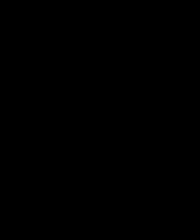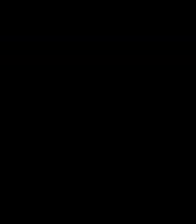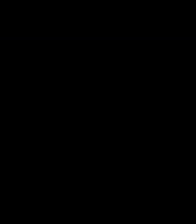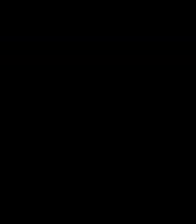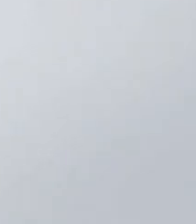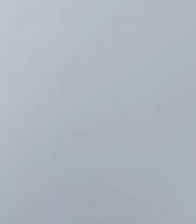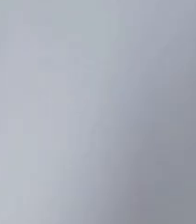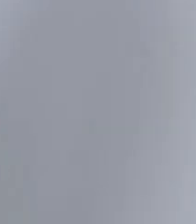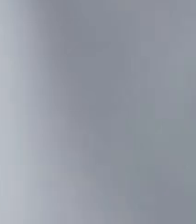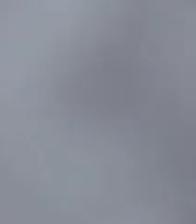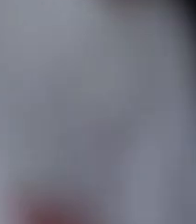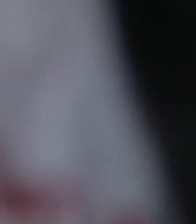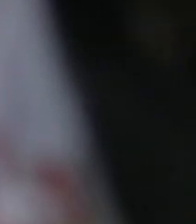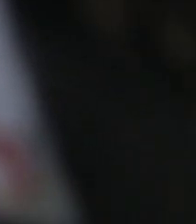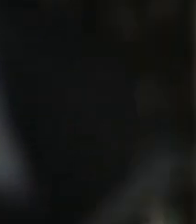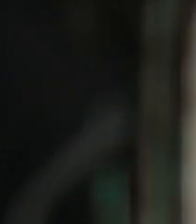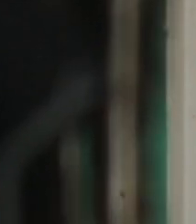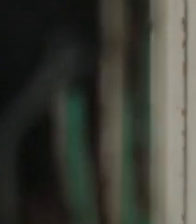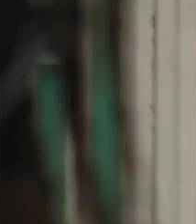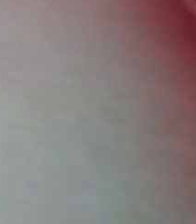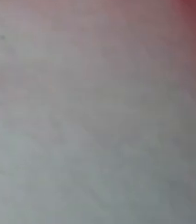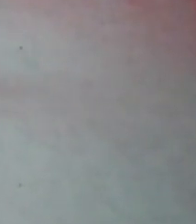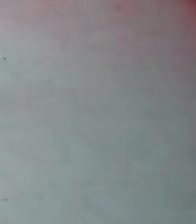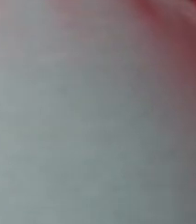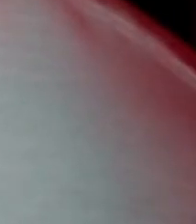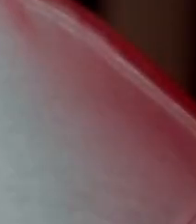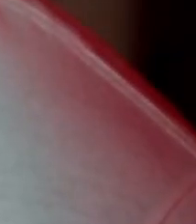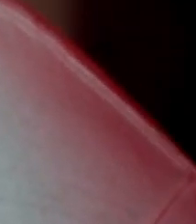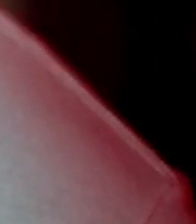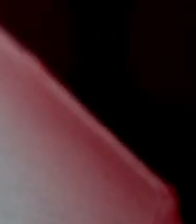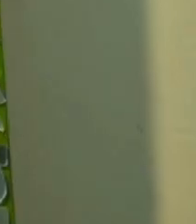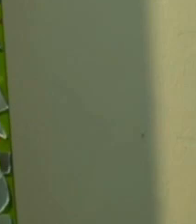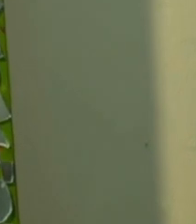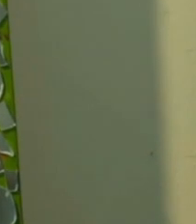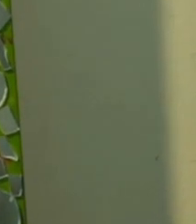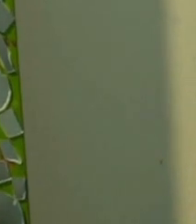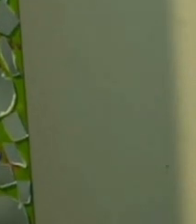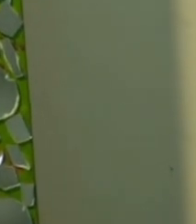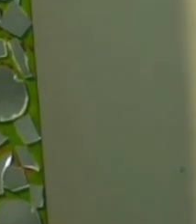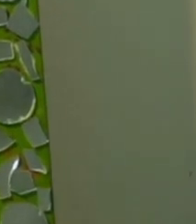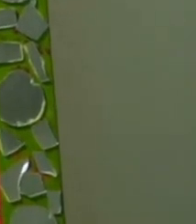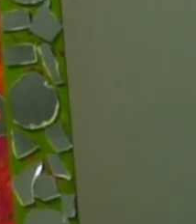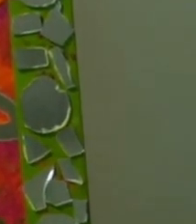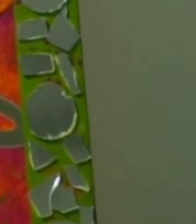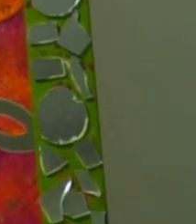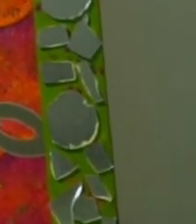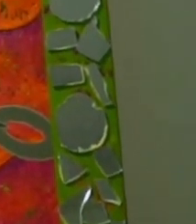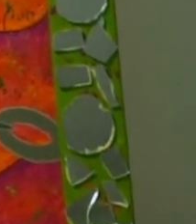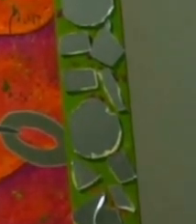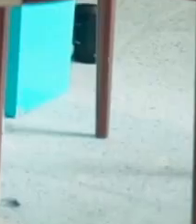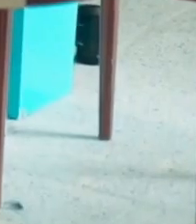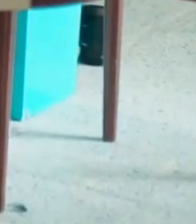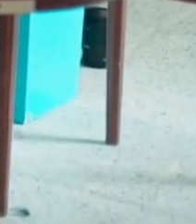cultura. Actualmente contamos con tres programas: la Escuelita del Ritmo, el Taller Portobelo, Taller de Arte